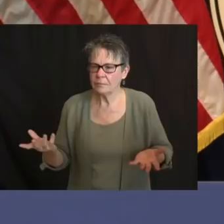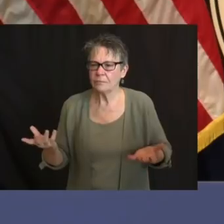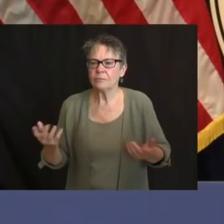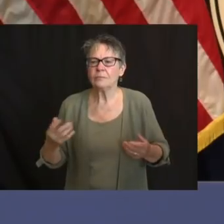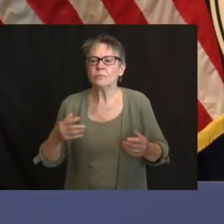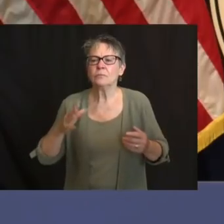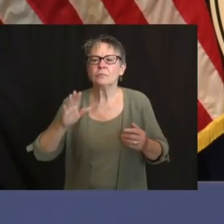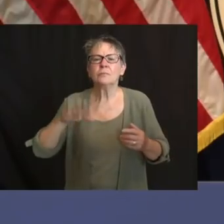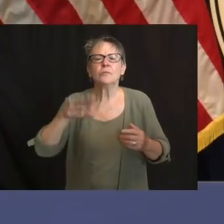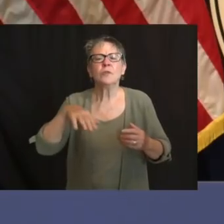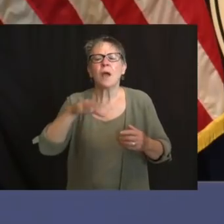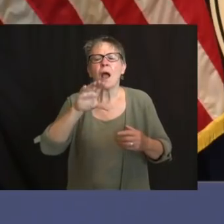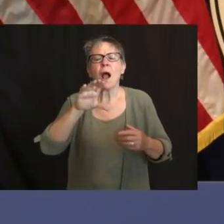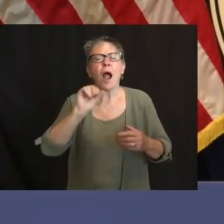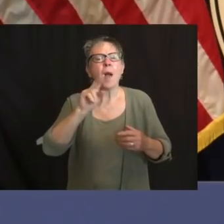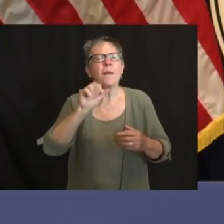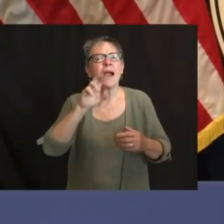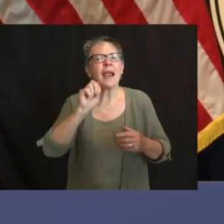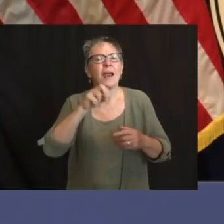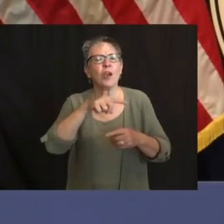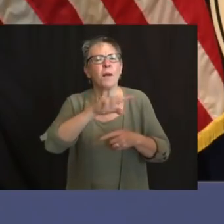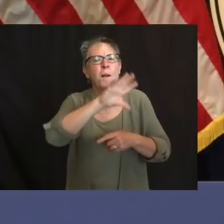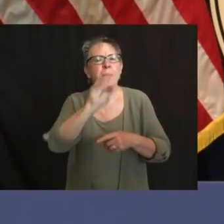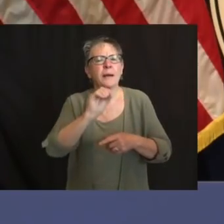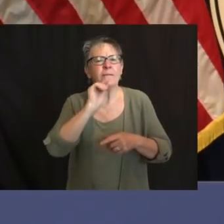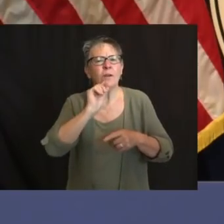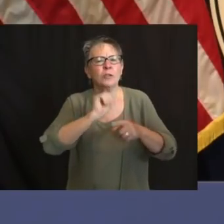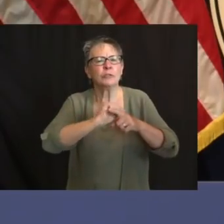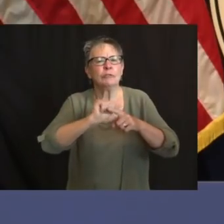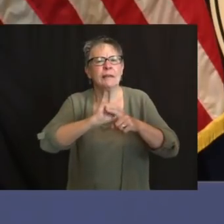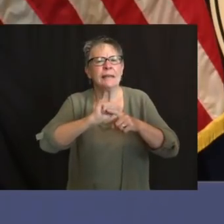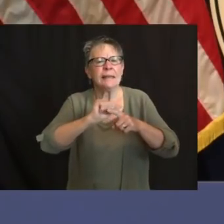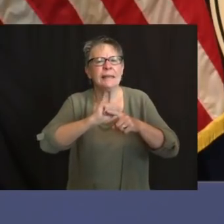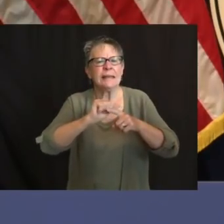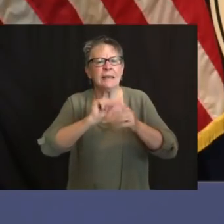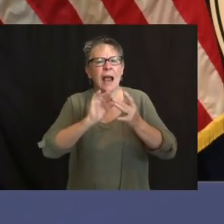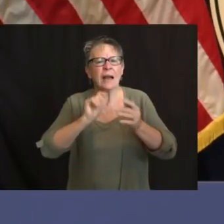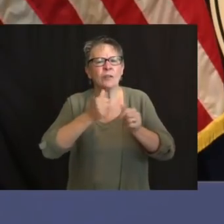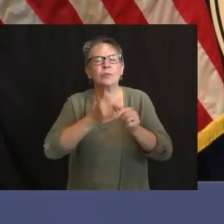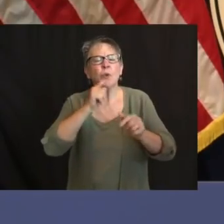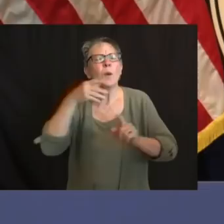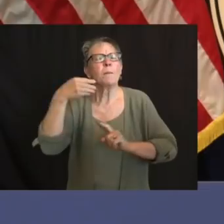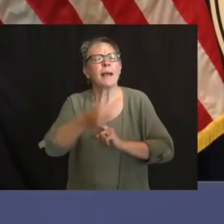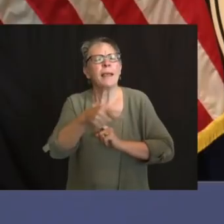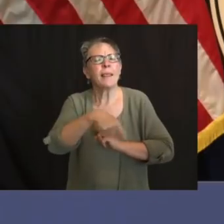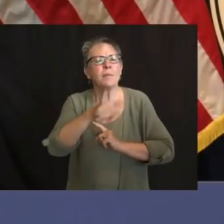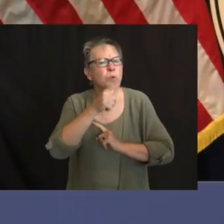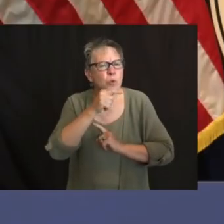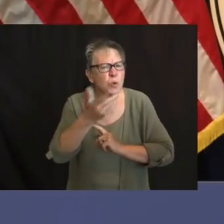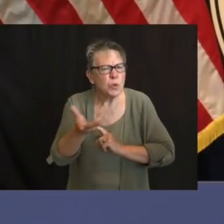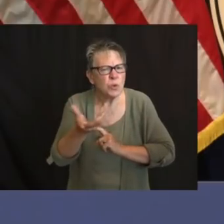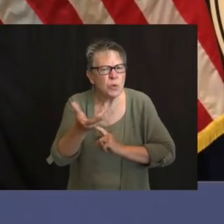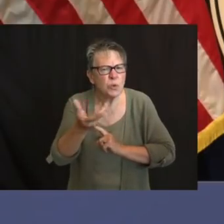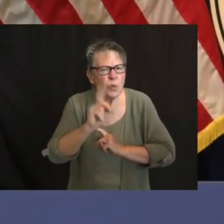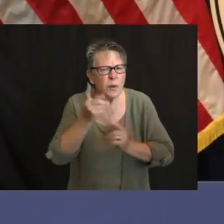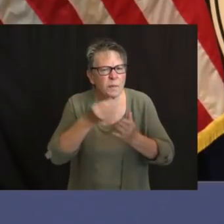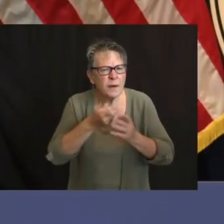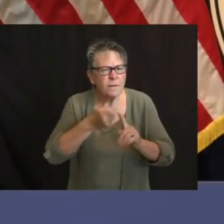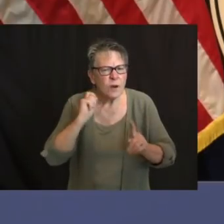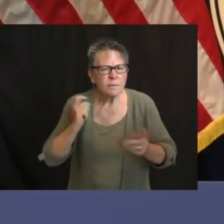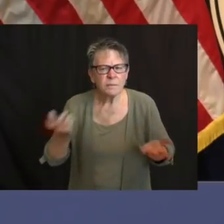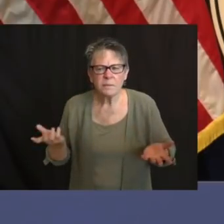to 7,000 tracers. When you first announced this weeks ago, you said 5,000. Now it's 4,000. How are you determining this